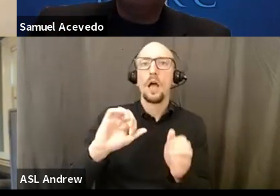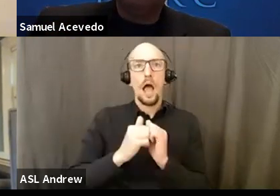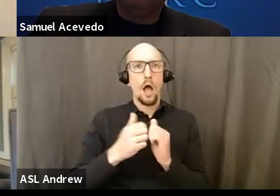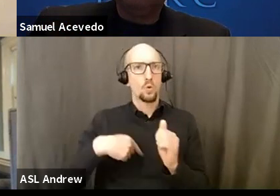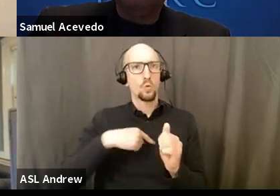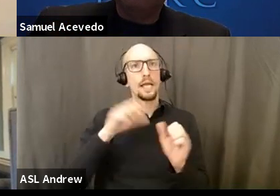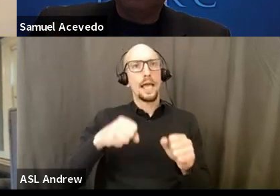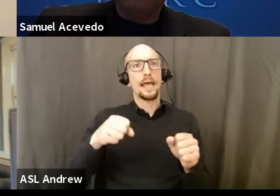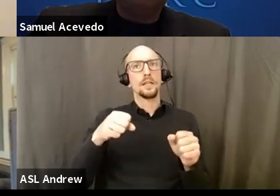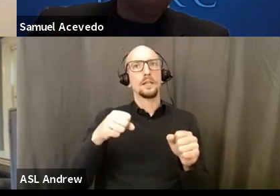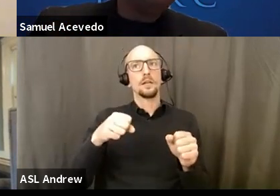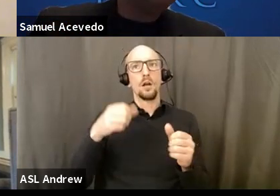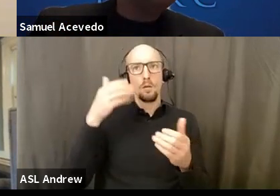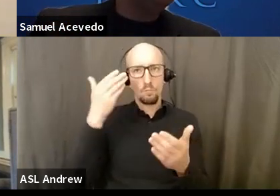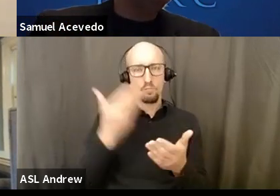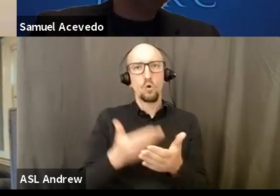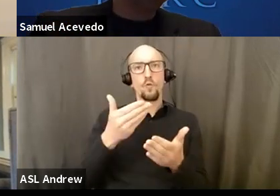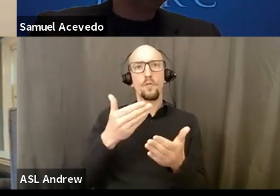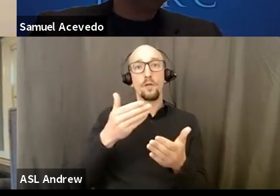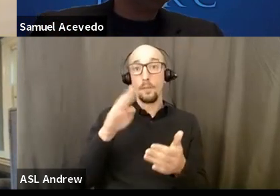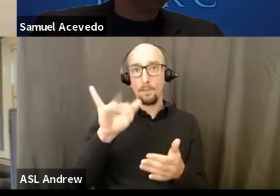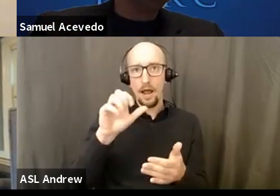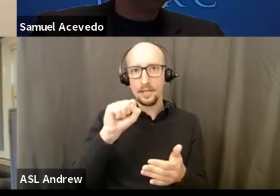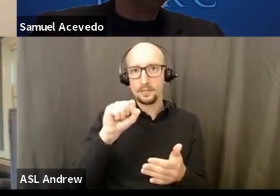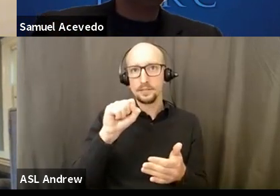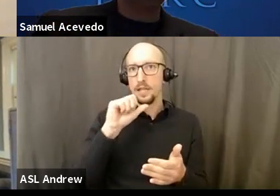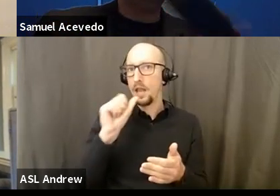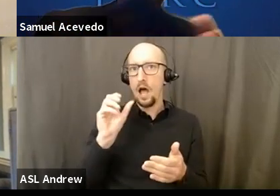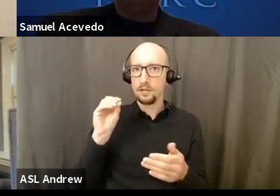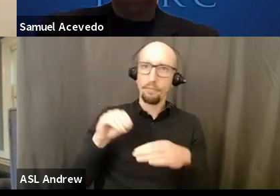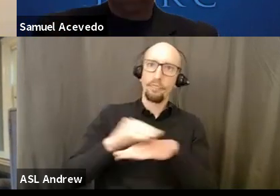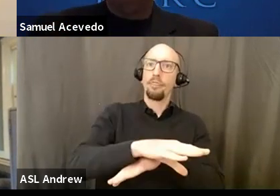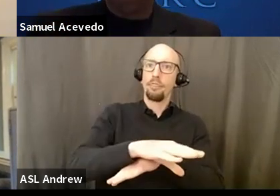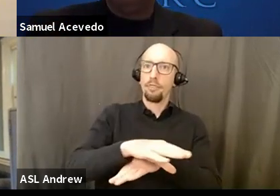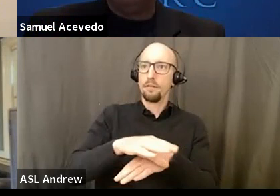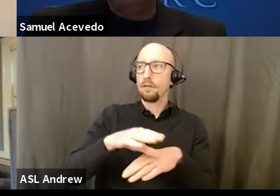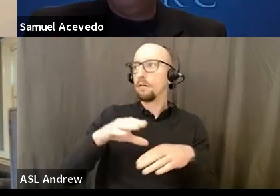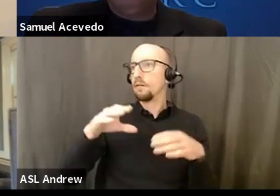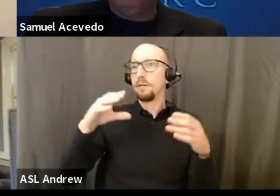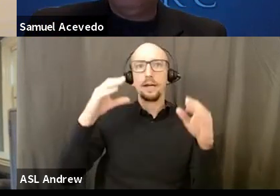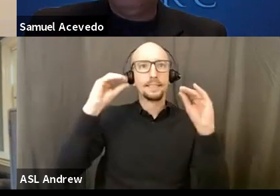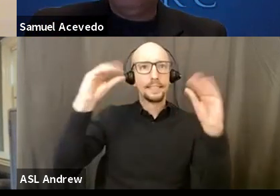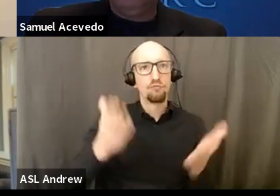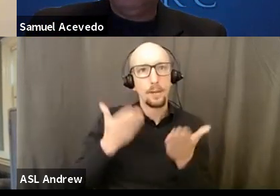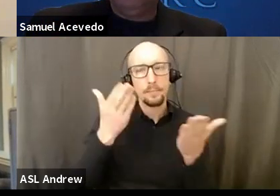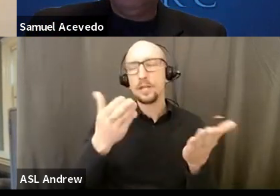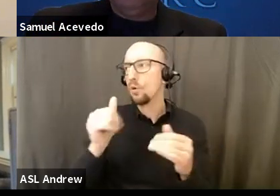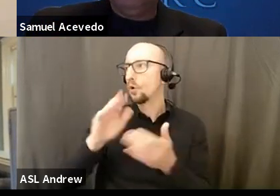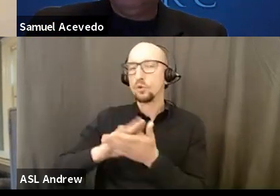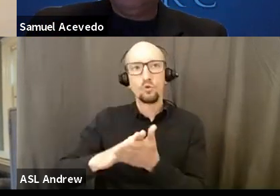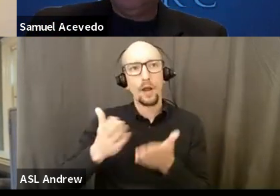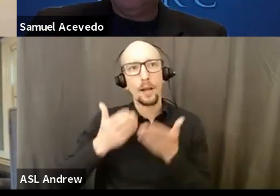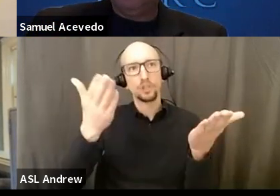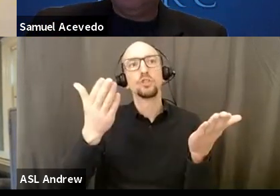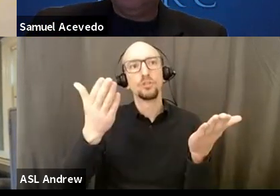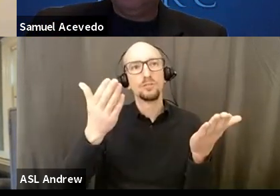into play when it comes to teacher recommendations or school recommendations?